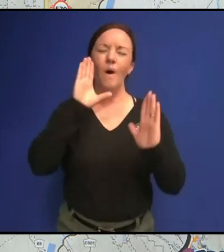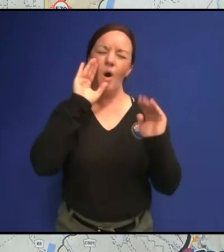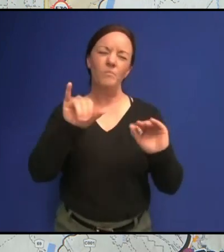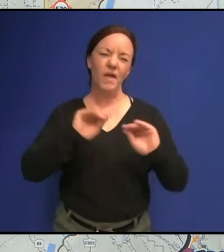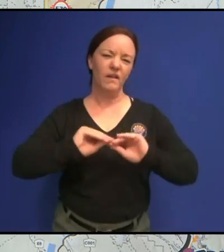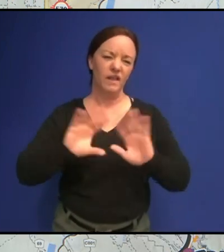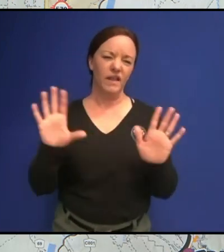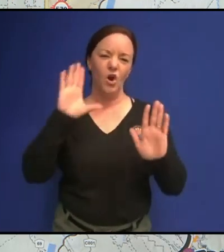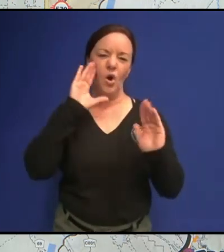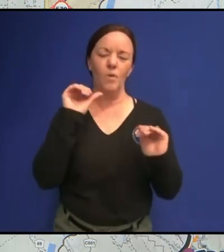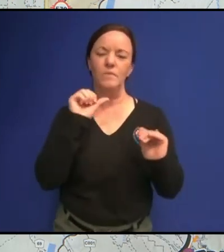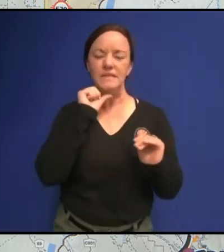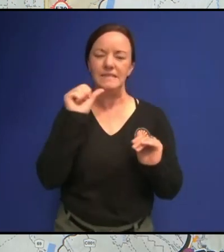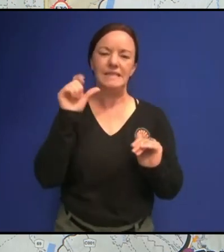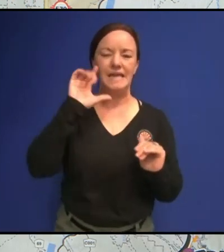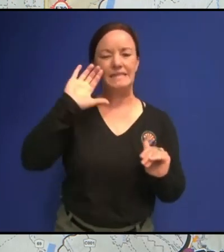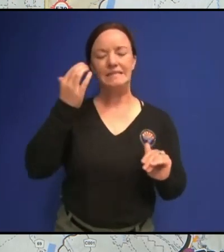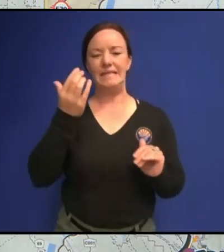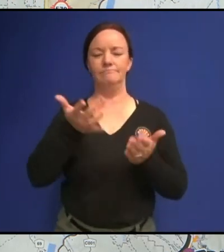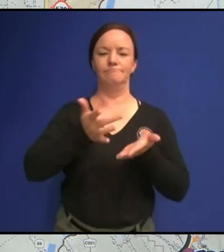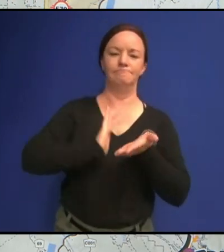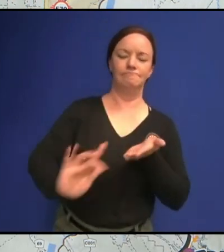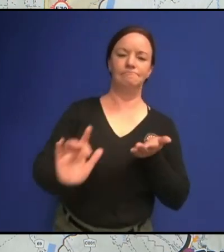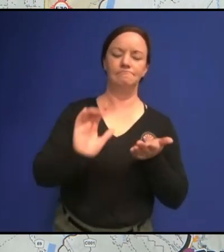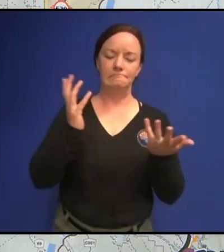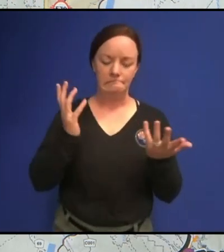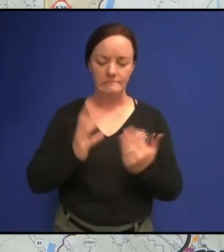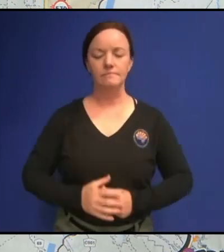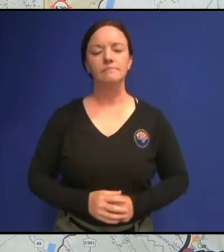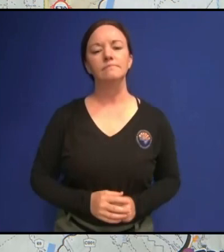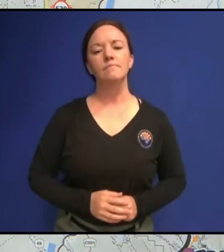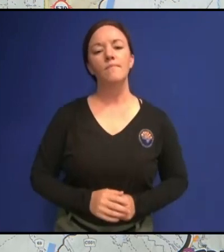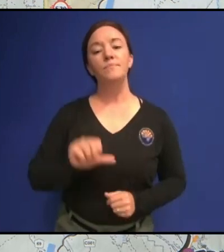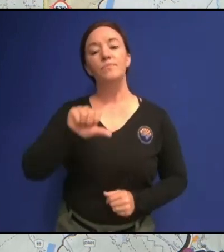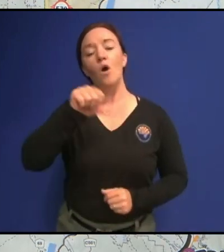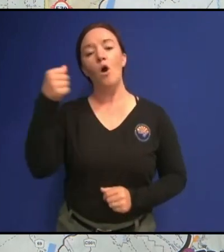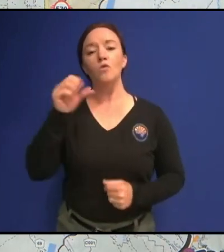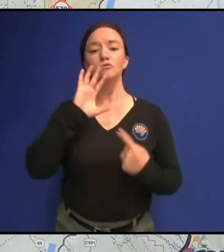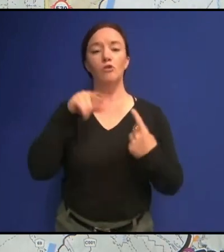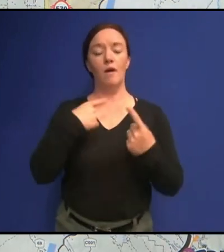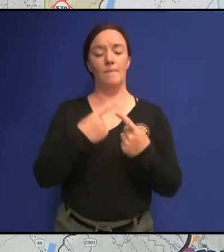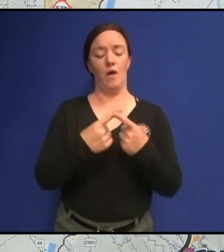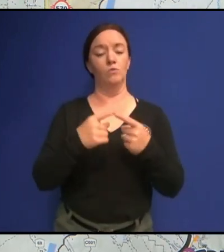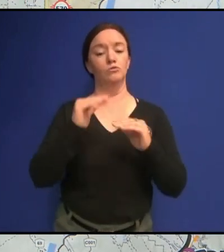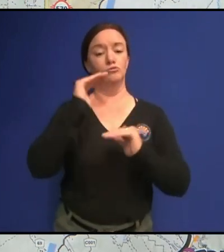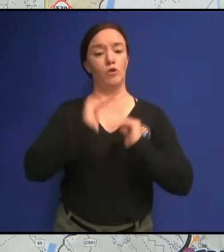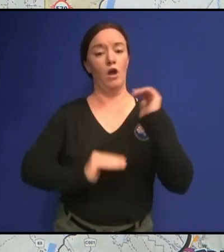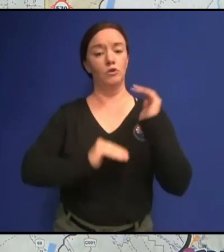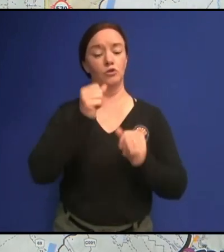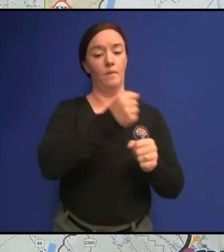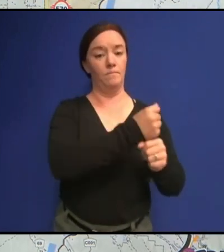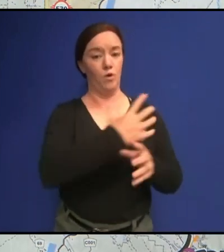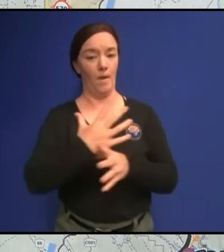unkind. One of the other things I want to talk to you guys about was structure prep versus structure triage. So